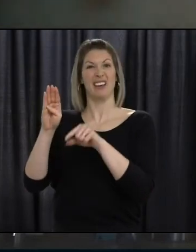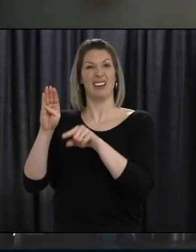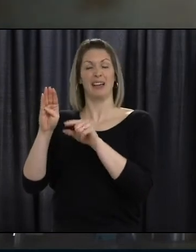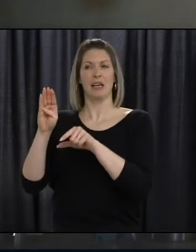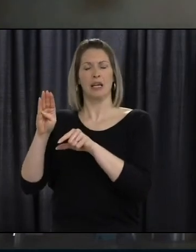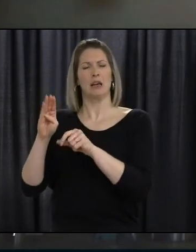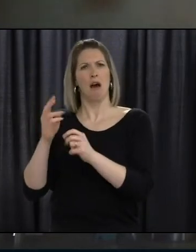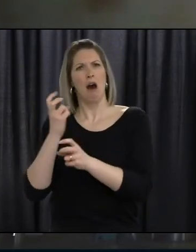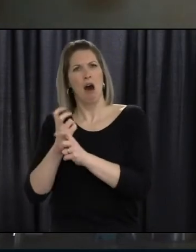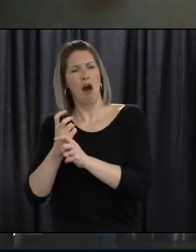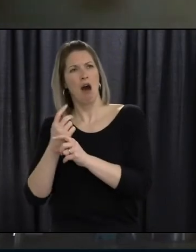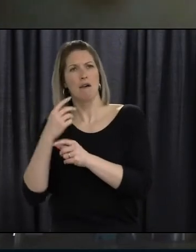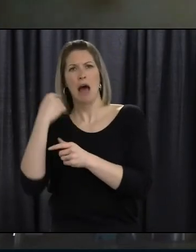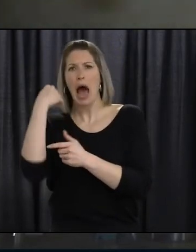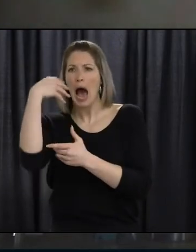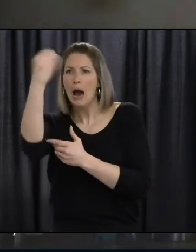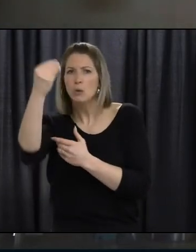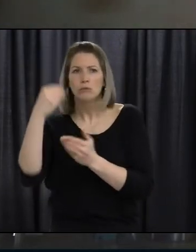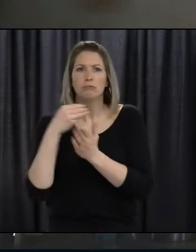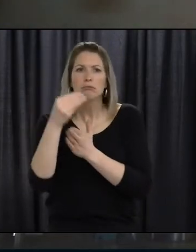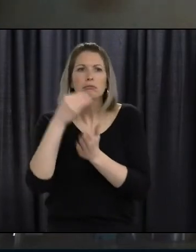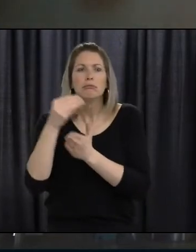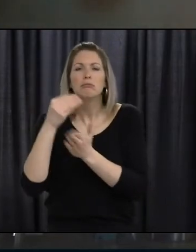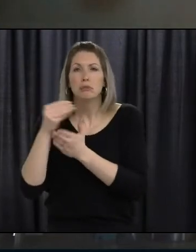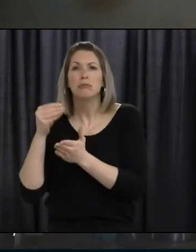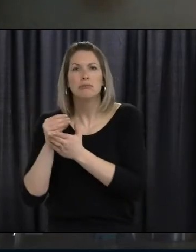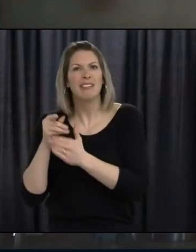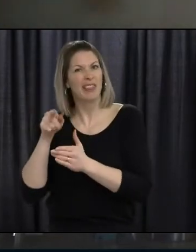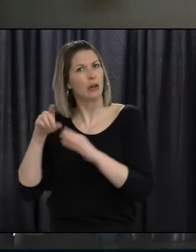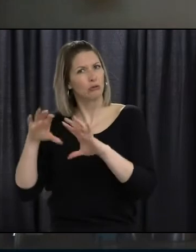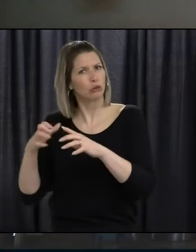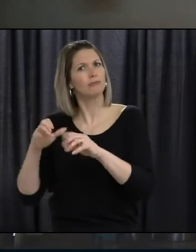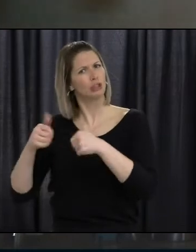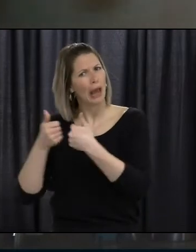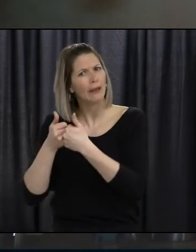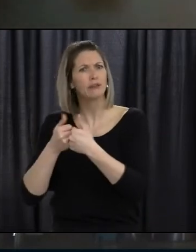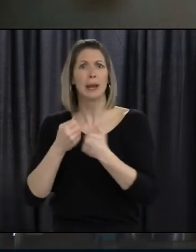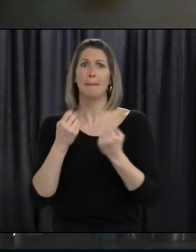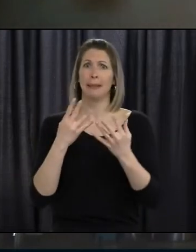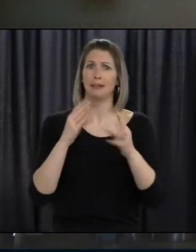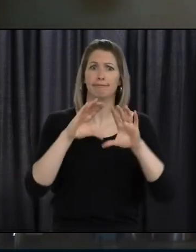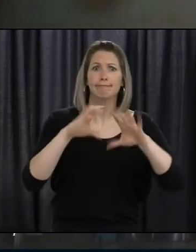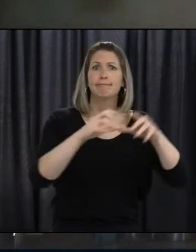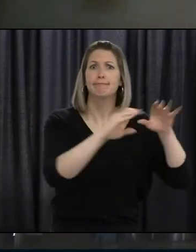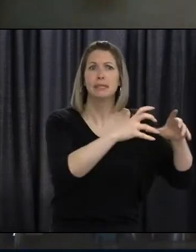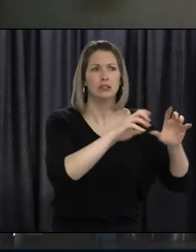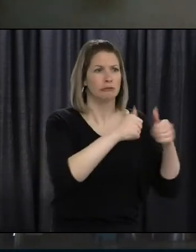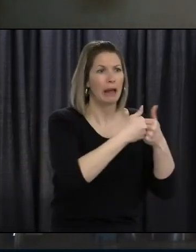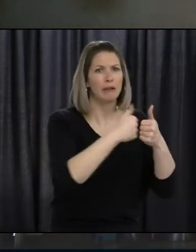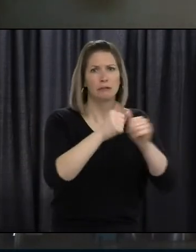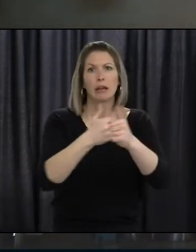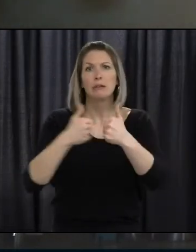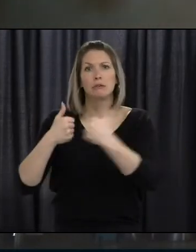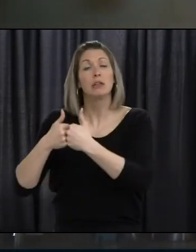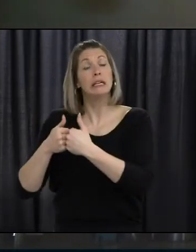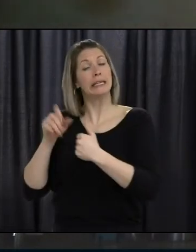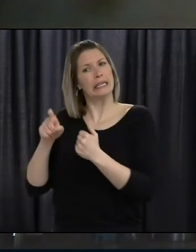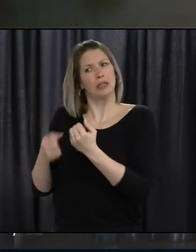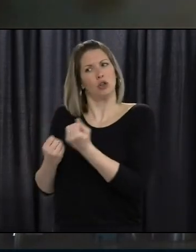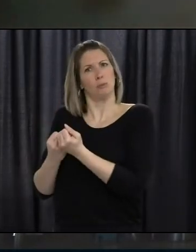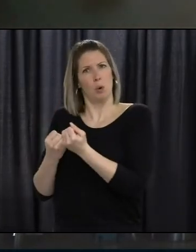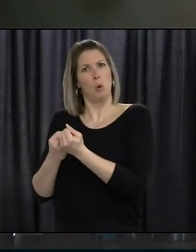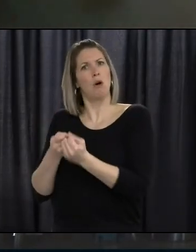obviously, groceries to live just like you and I would. It is not unusual for them to need a service dog or a support dog,